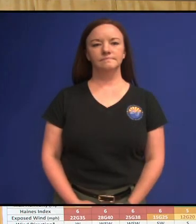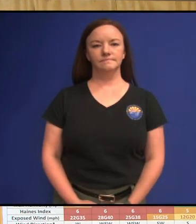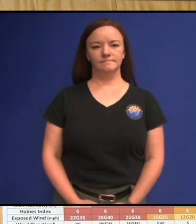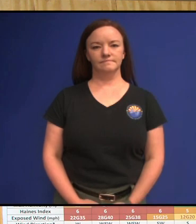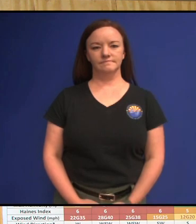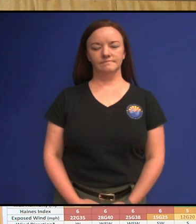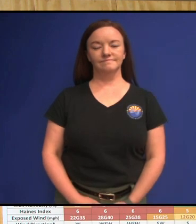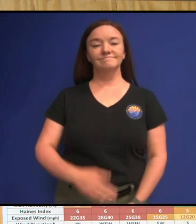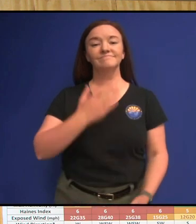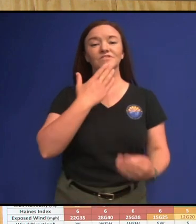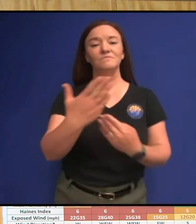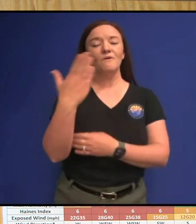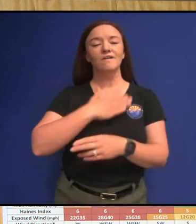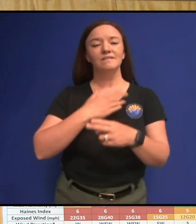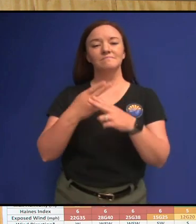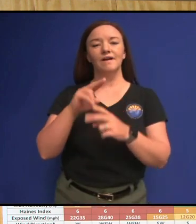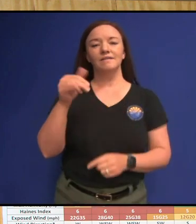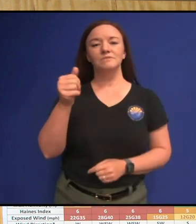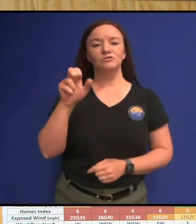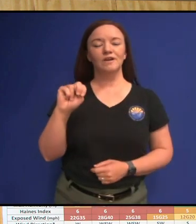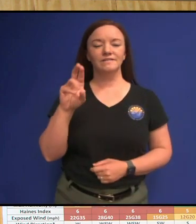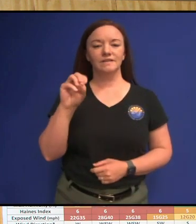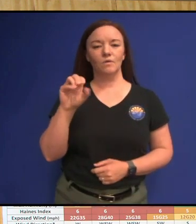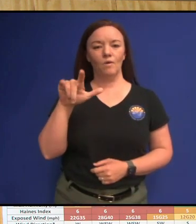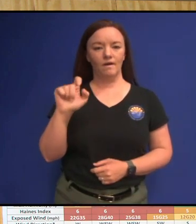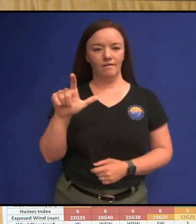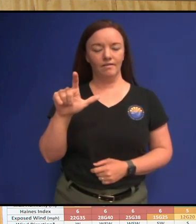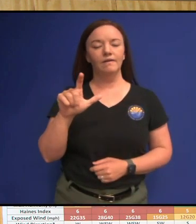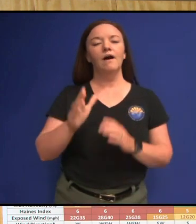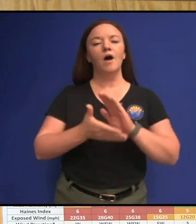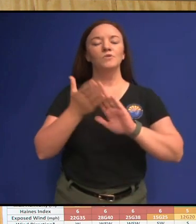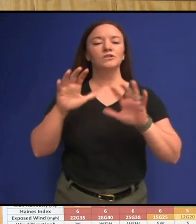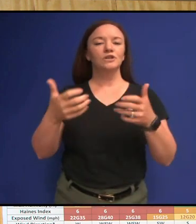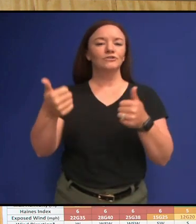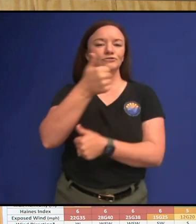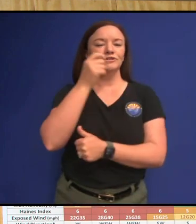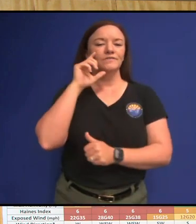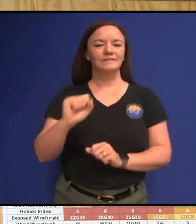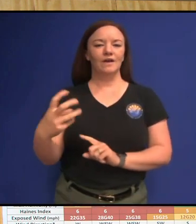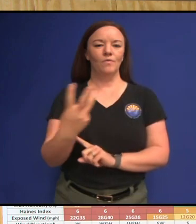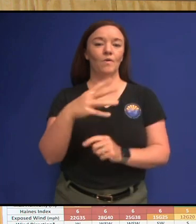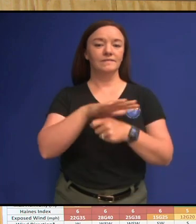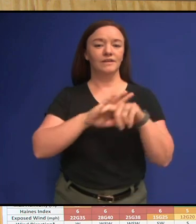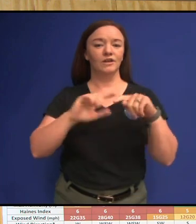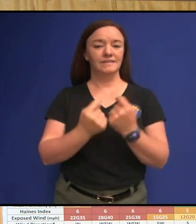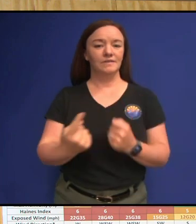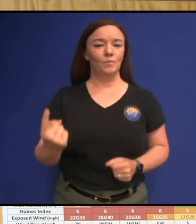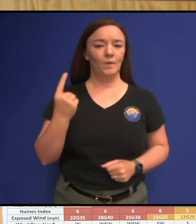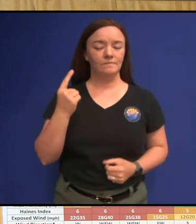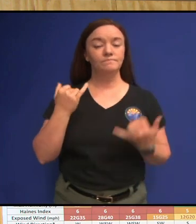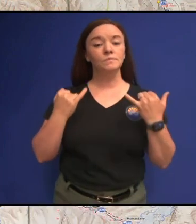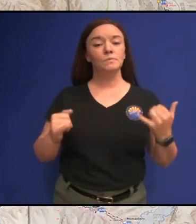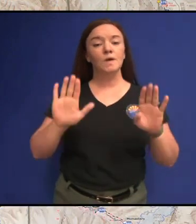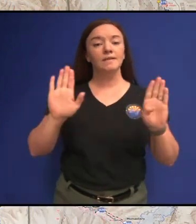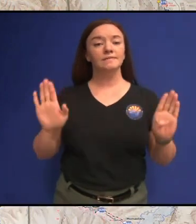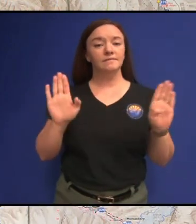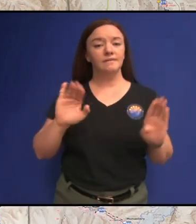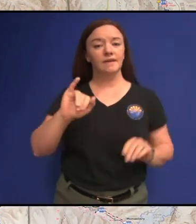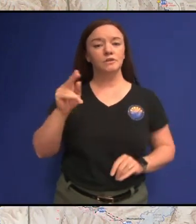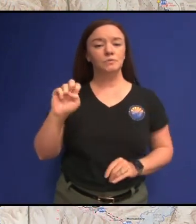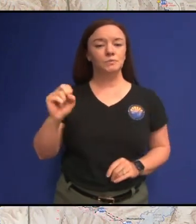Good morning. My name is Jason Coyle, Operations Section Chief for Southwest Area Team 1. Today is Sunday, June